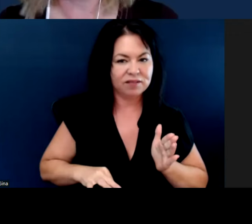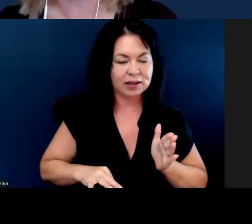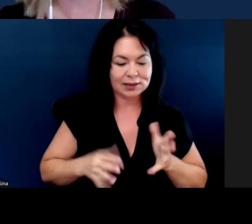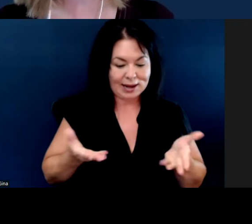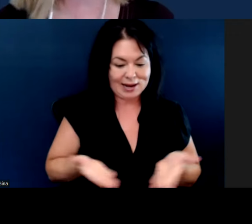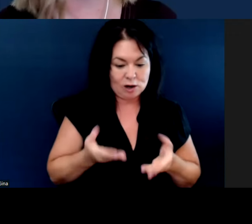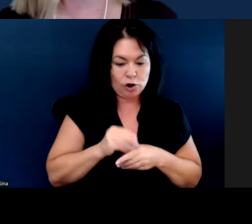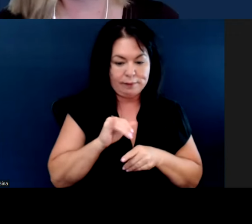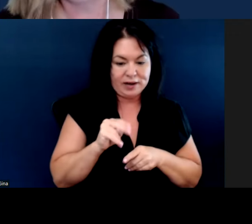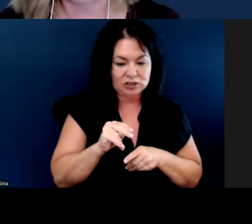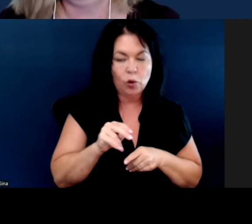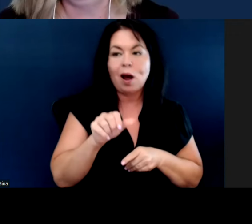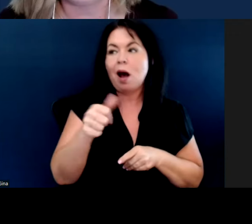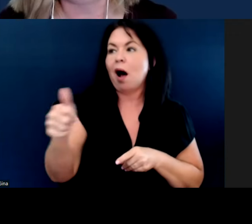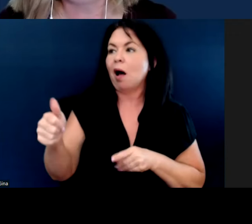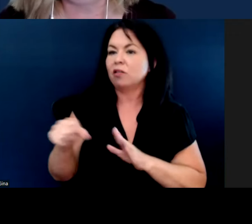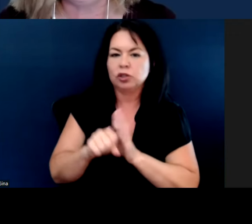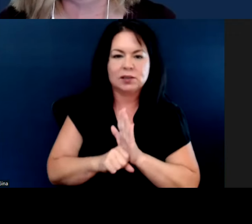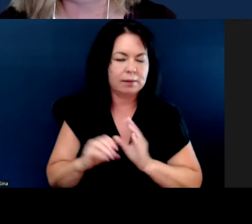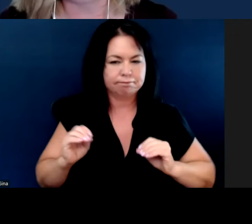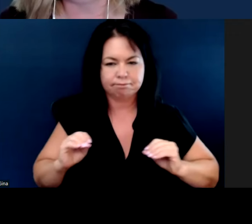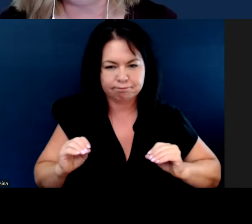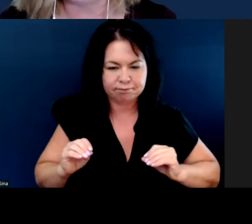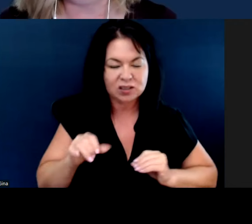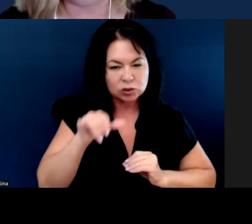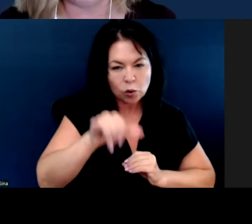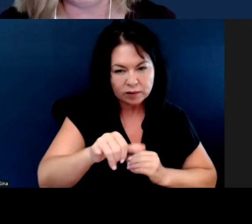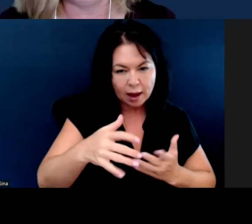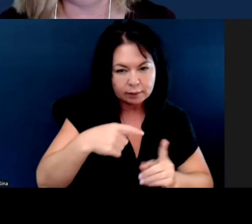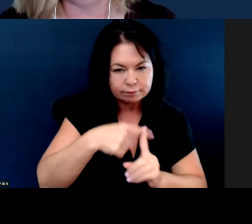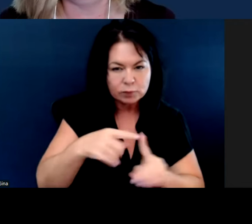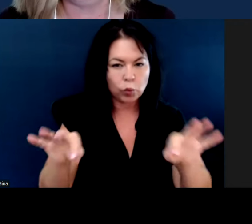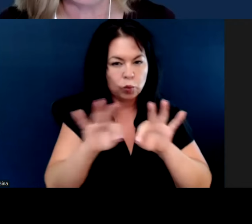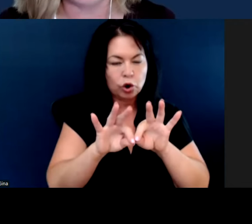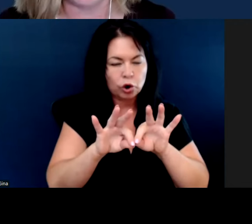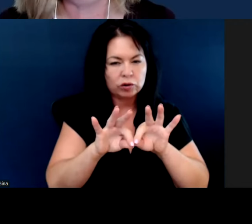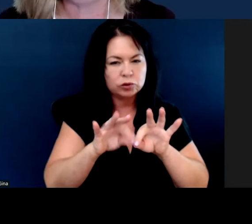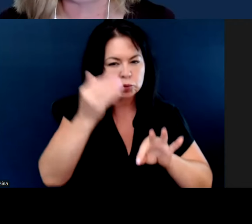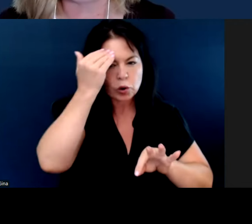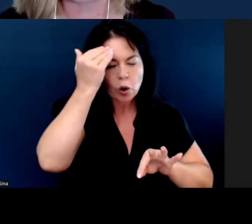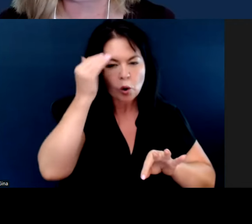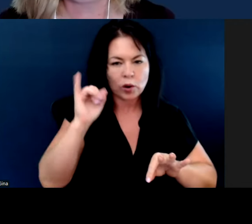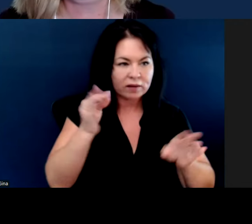So those are the things to know if you are moving or want to move out of Minnesota.